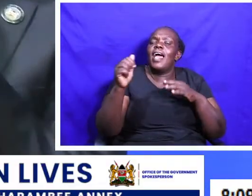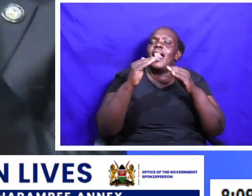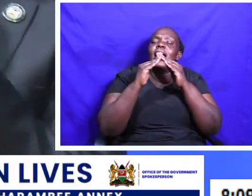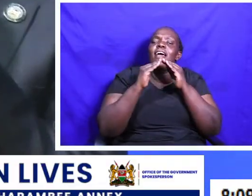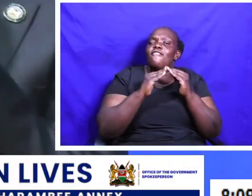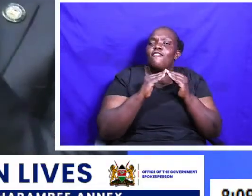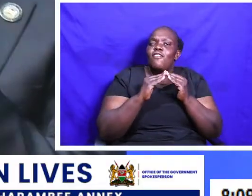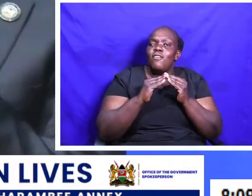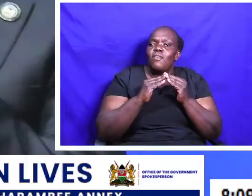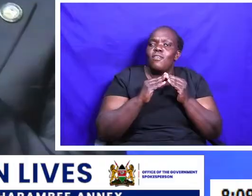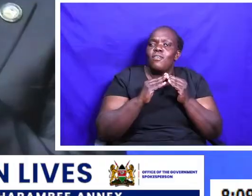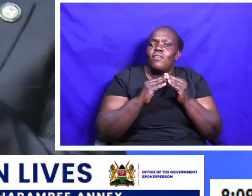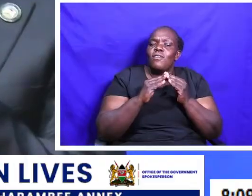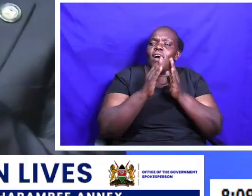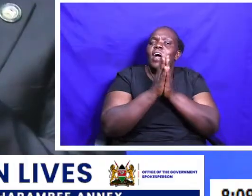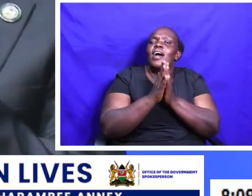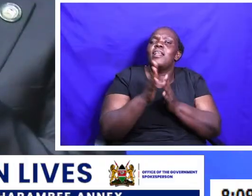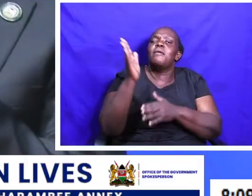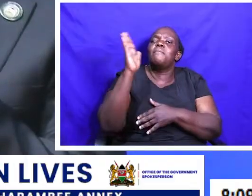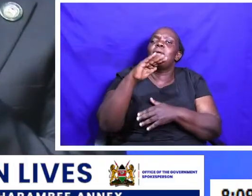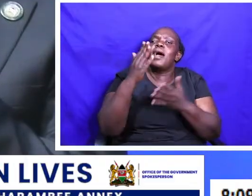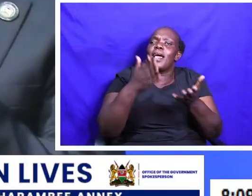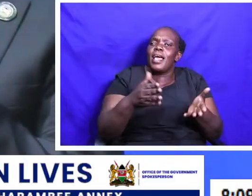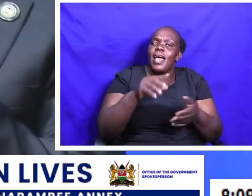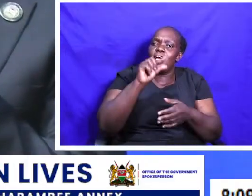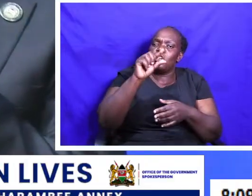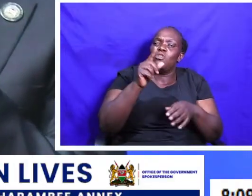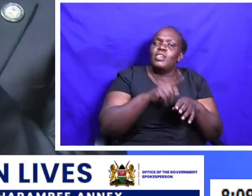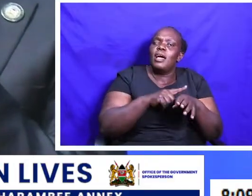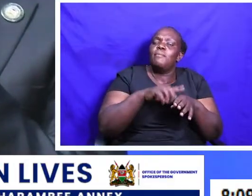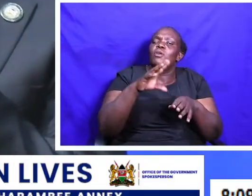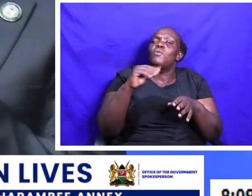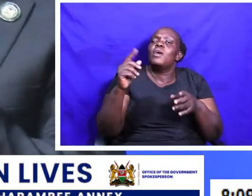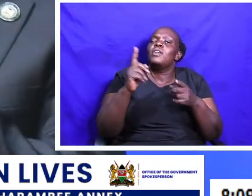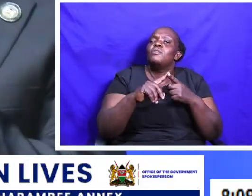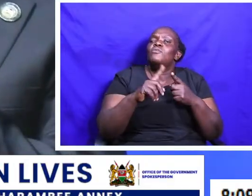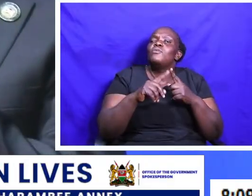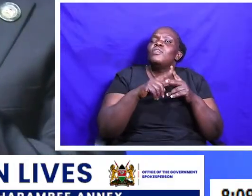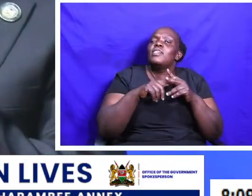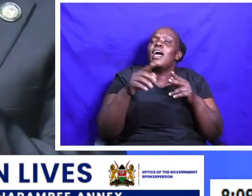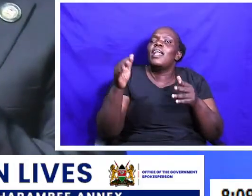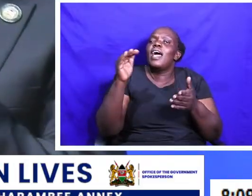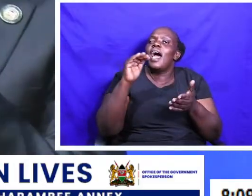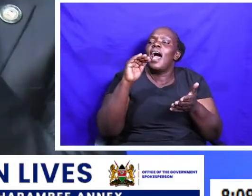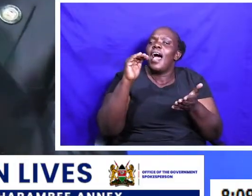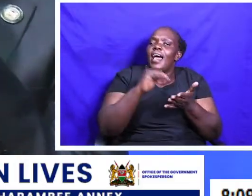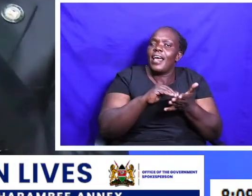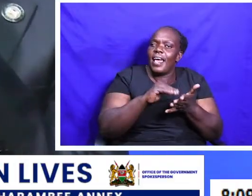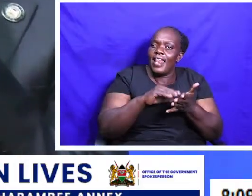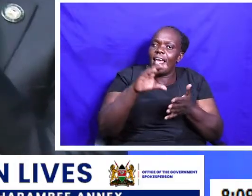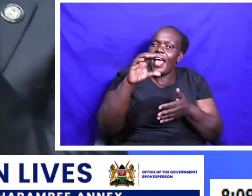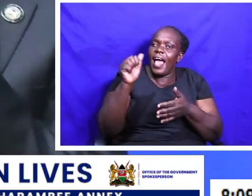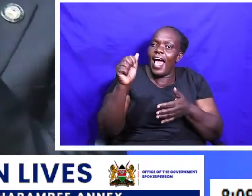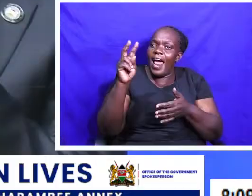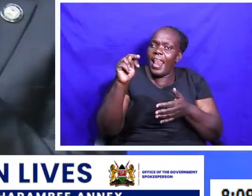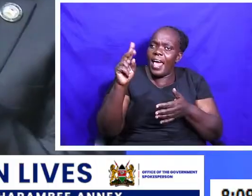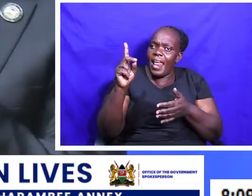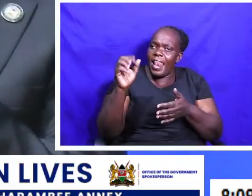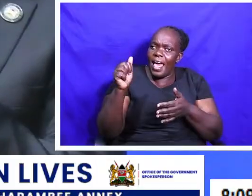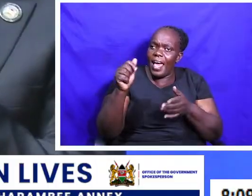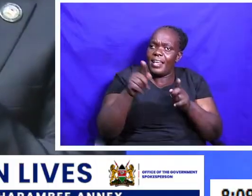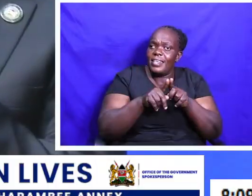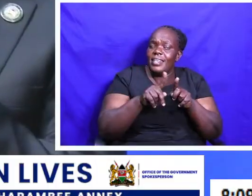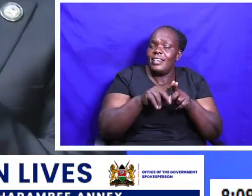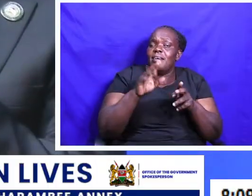A-levels, then came back here for a short time. Then I went to study again in Canada. And you know, by the way, my